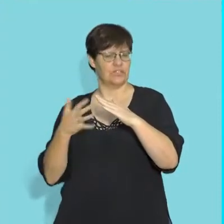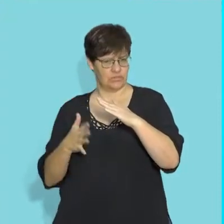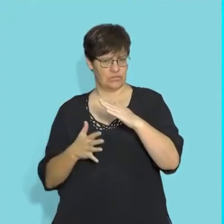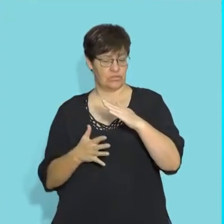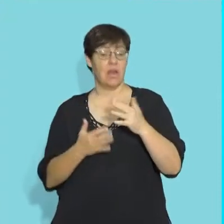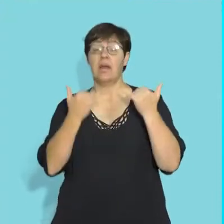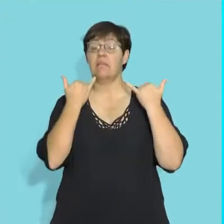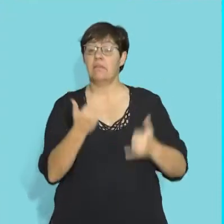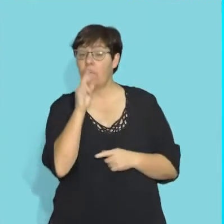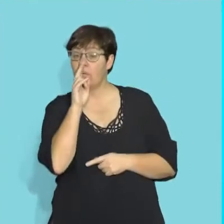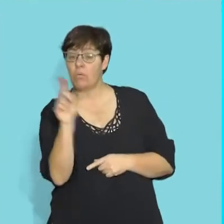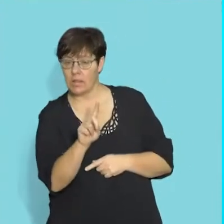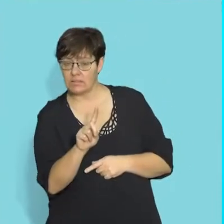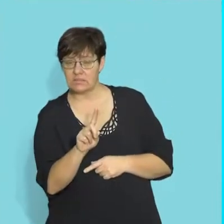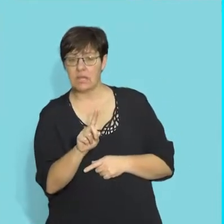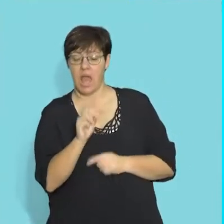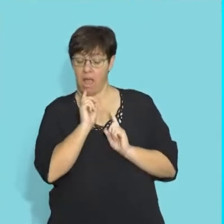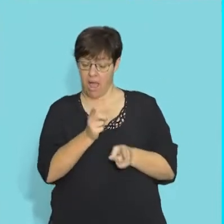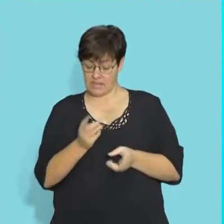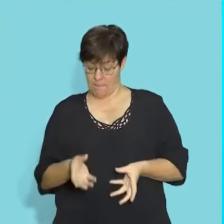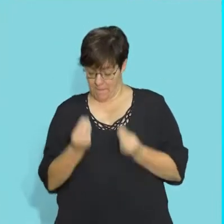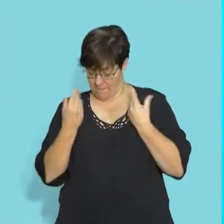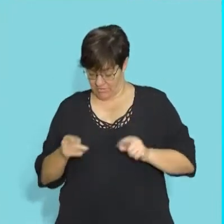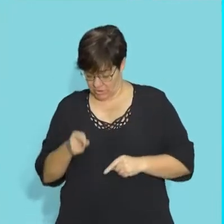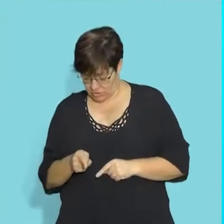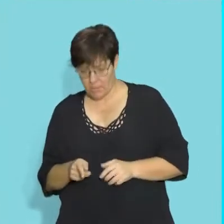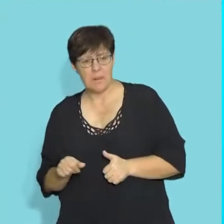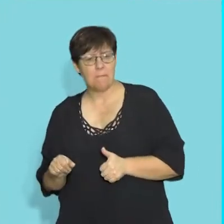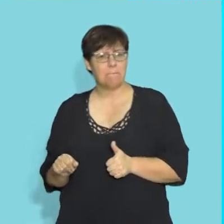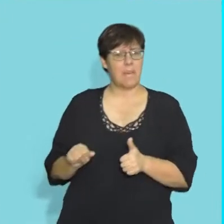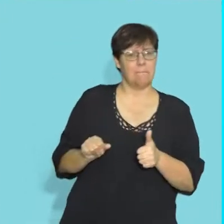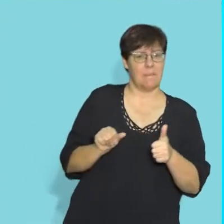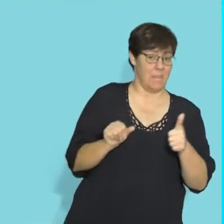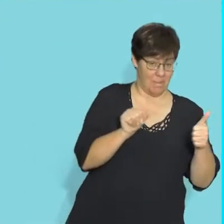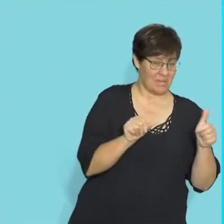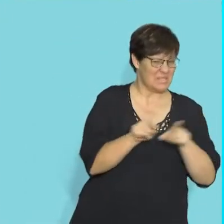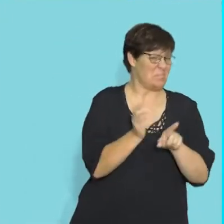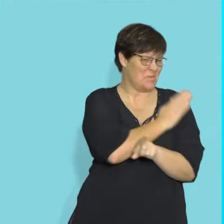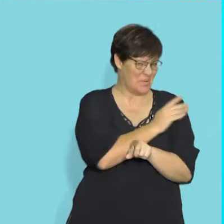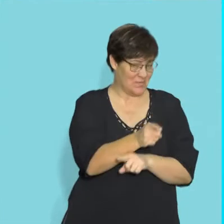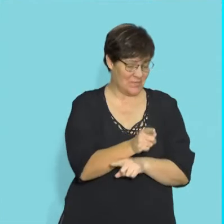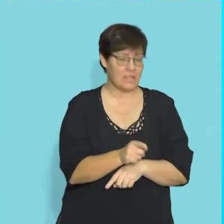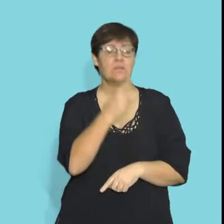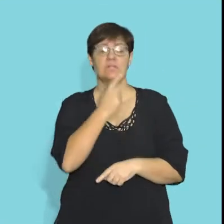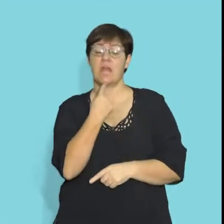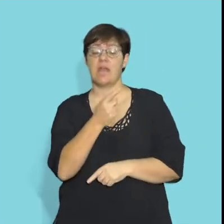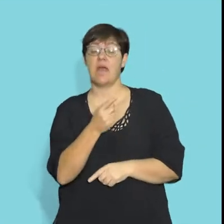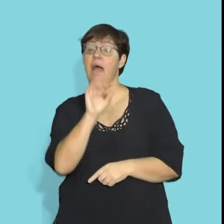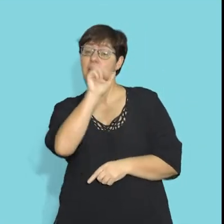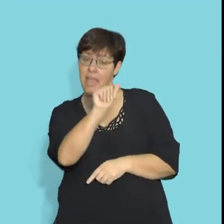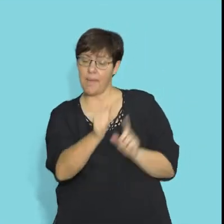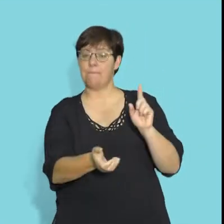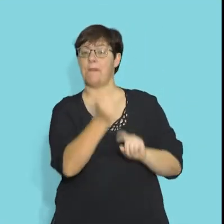out the gradient. Now we're going to be working backwards. So the next question says that find